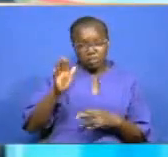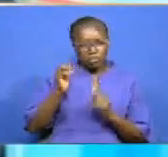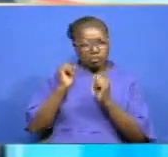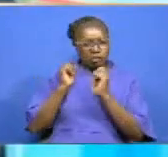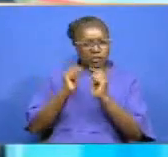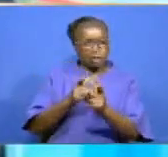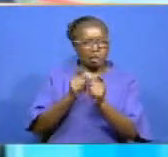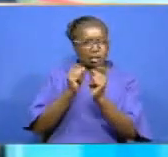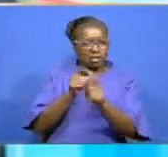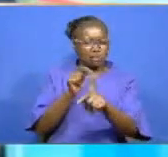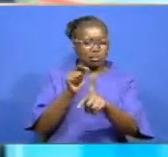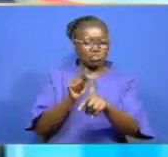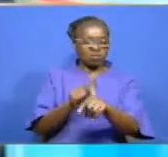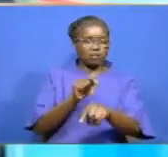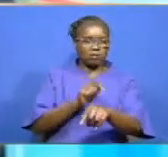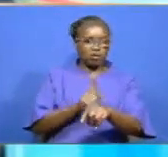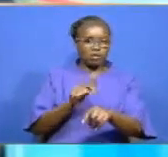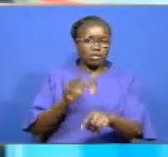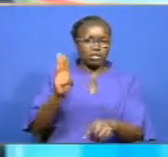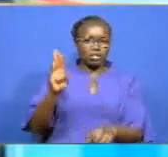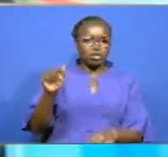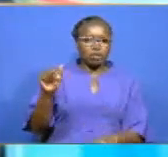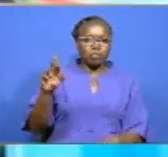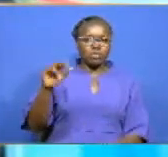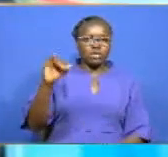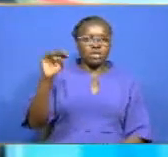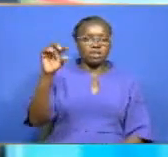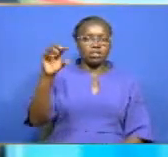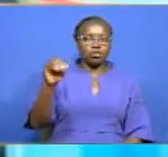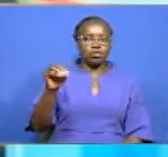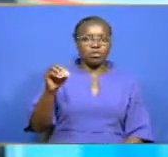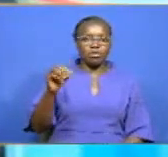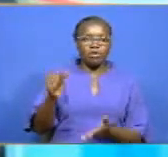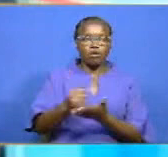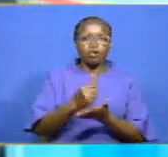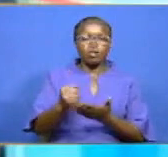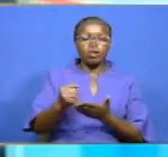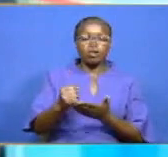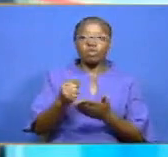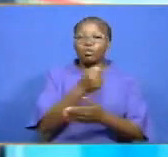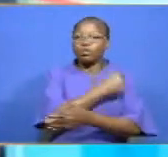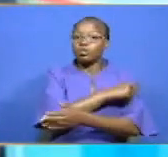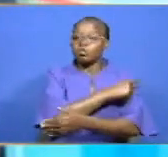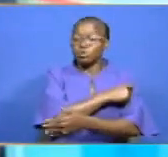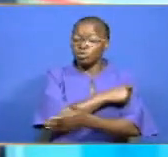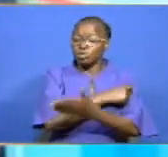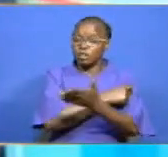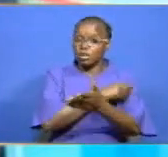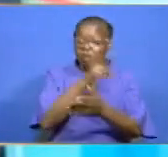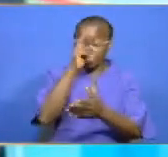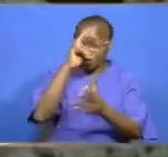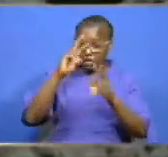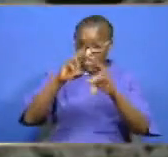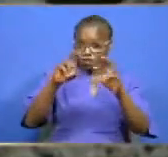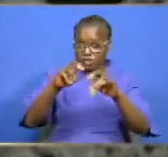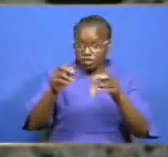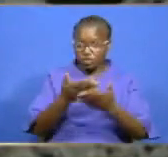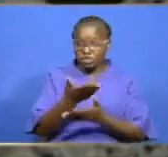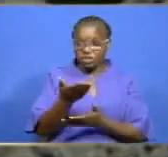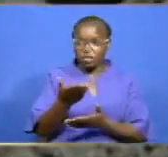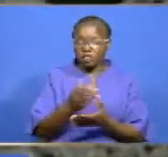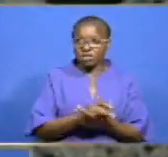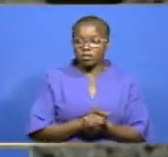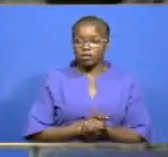wounds, have been taken to Baringo Referral Hospital in Kabarnet as police launch investigations into the matter.